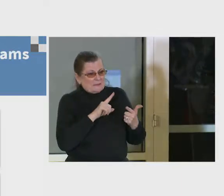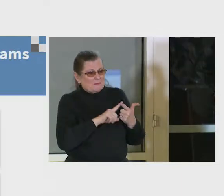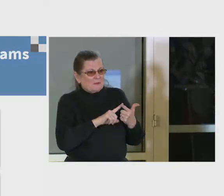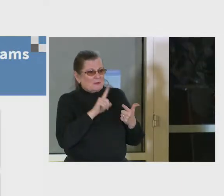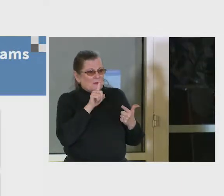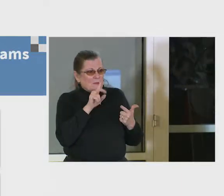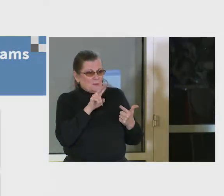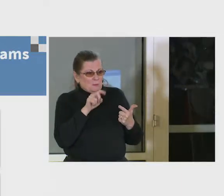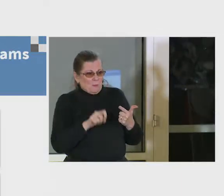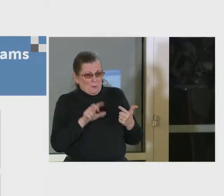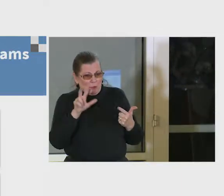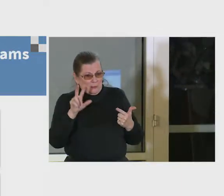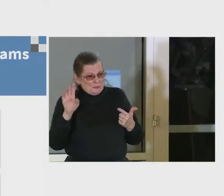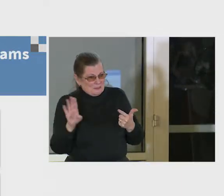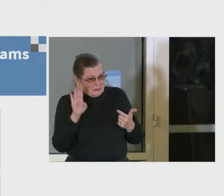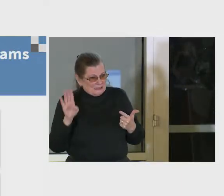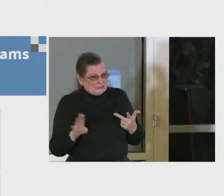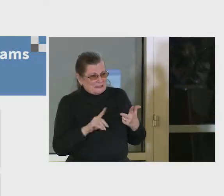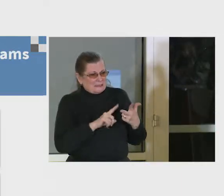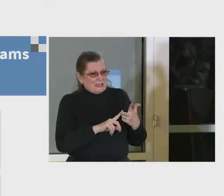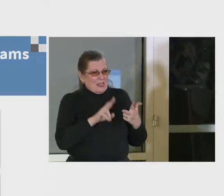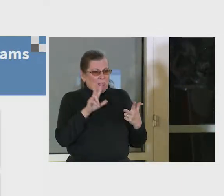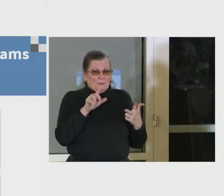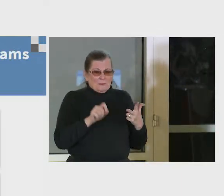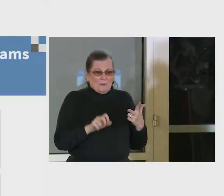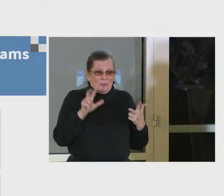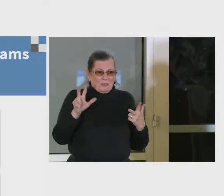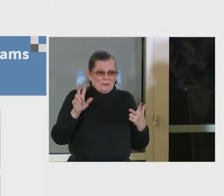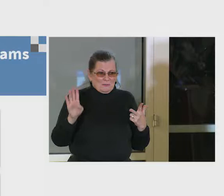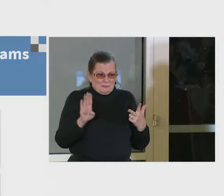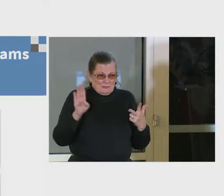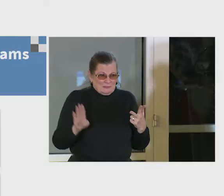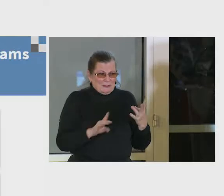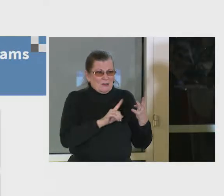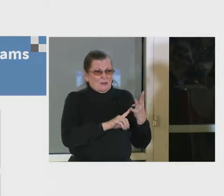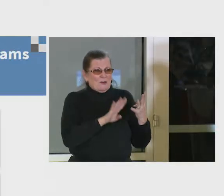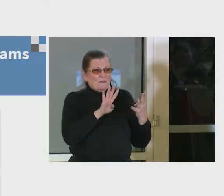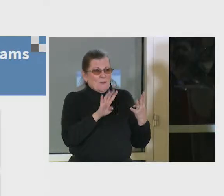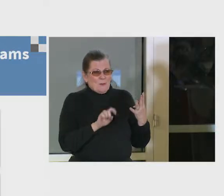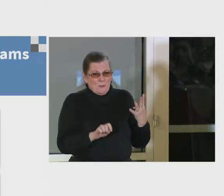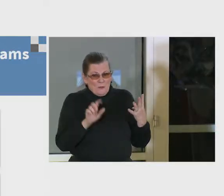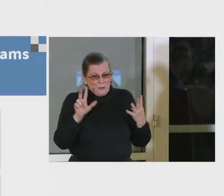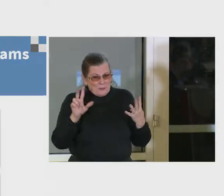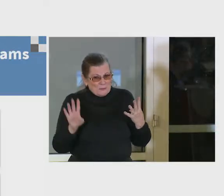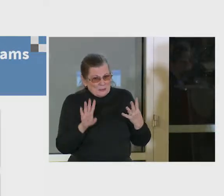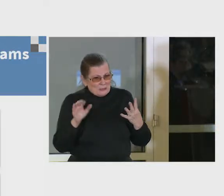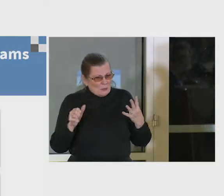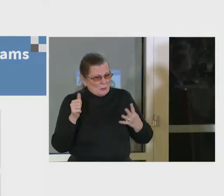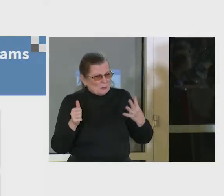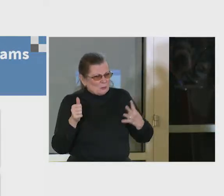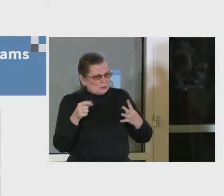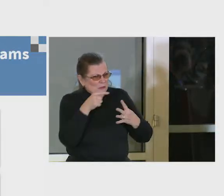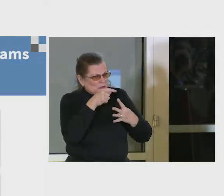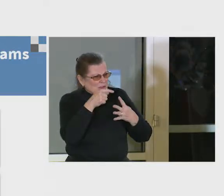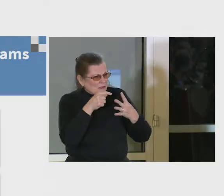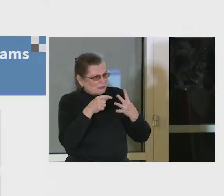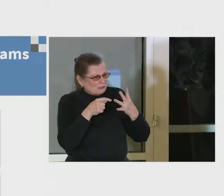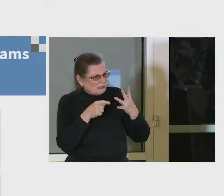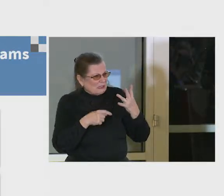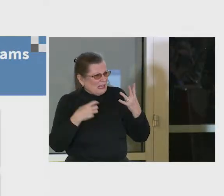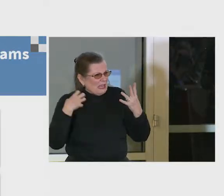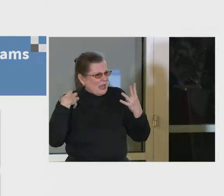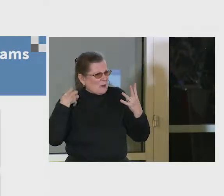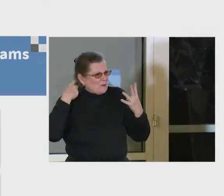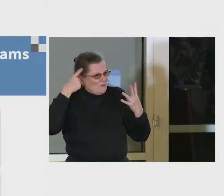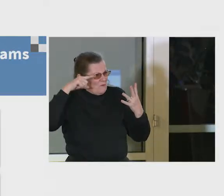billion, or 4.3 billion. And again, this is the capital budget pays for things like the modernization of Roosevelt High School, which we're in right